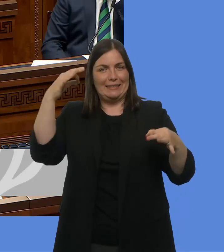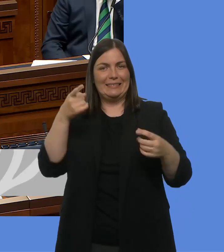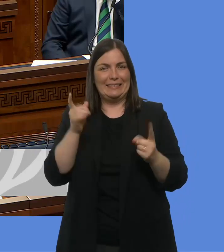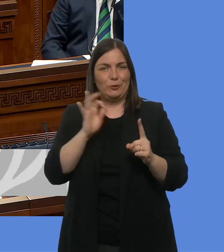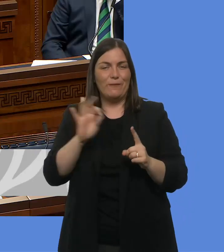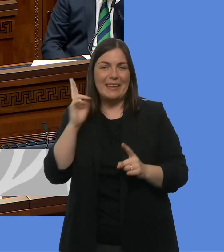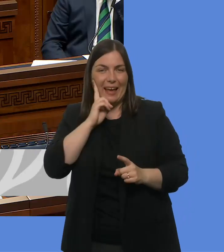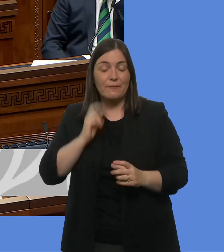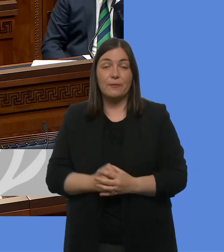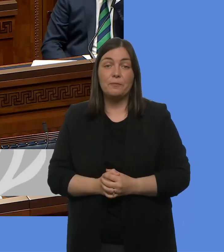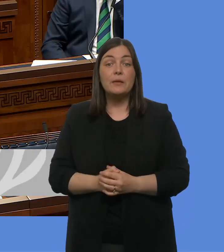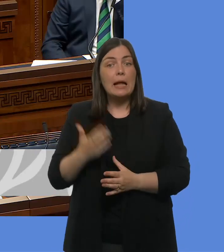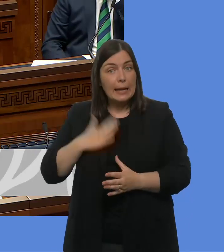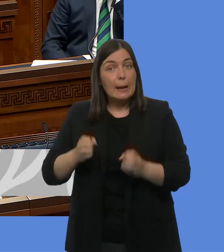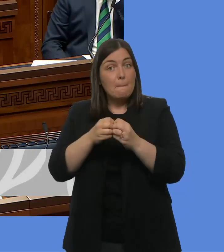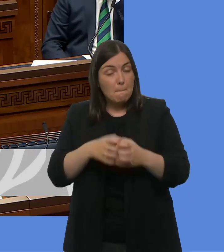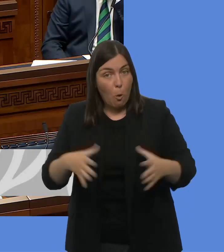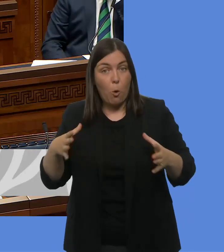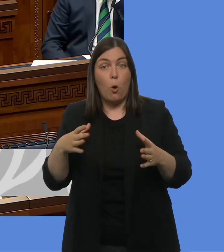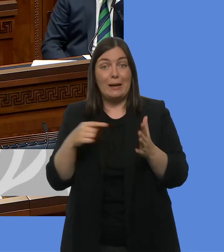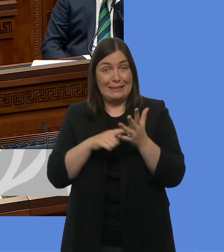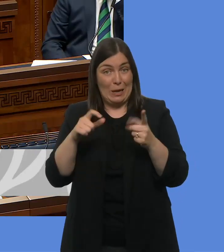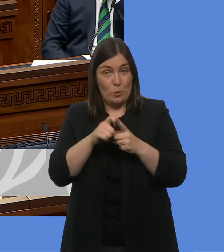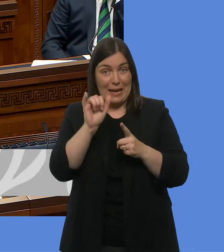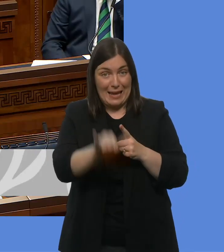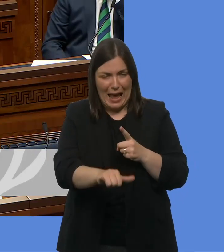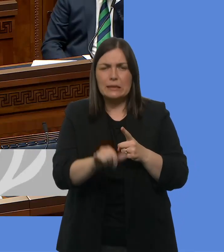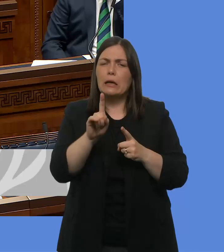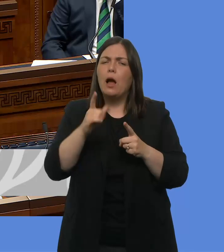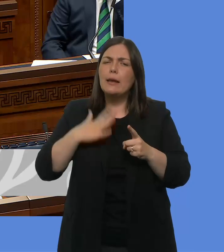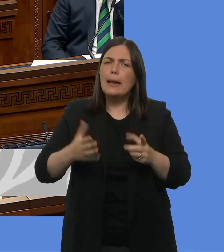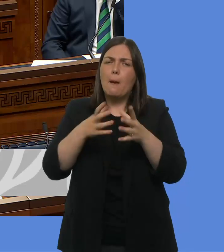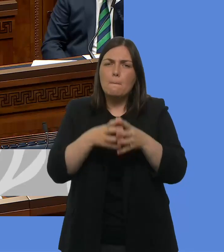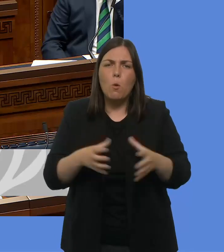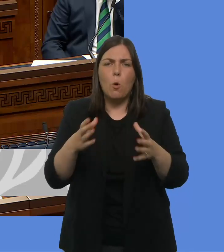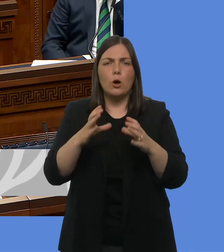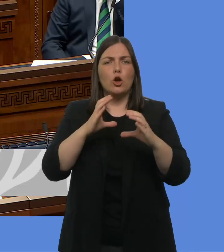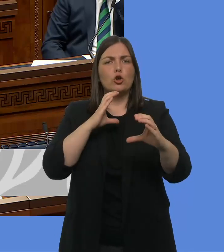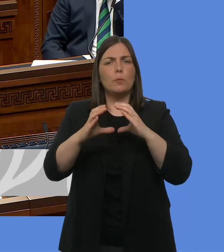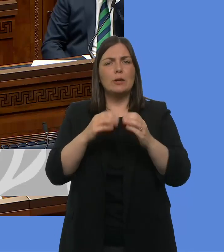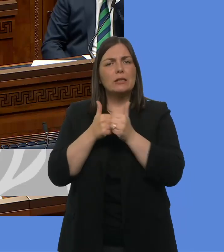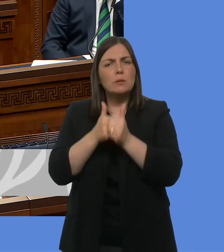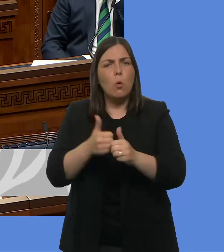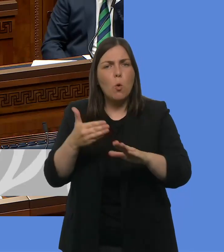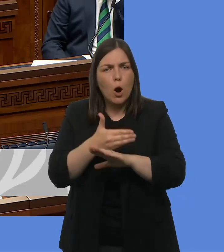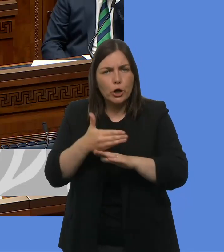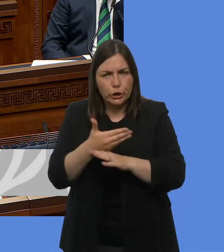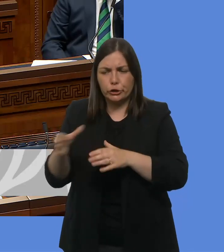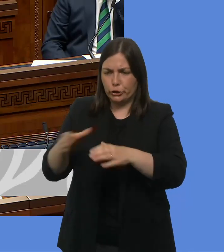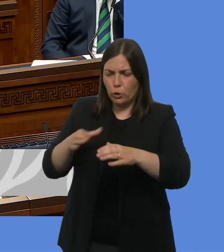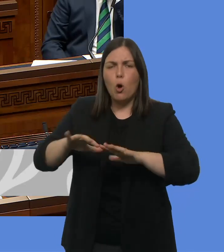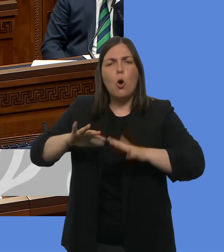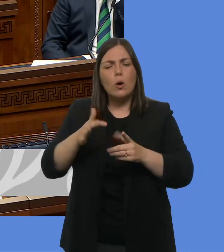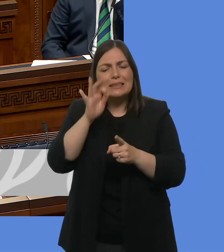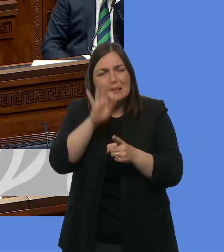deaf, there is also a need to create specialist roles, such as communication support workers or specialist classroom assistants, who could then